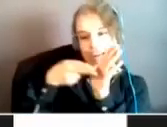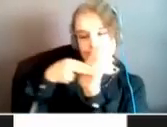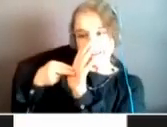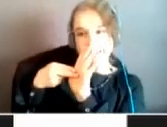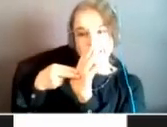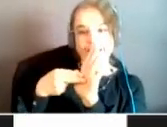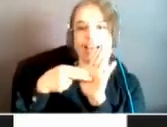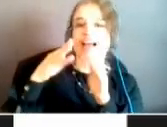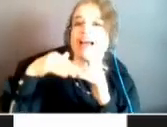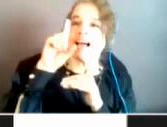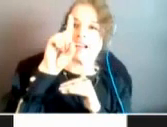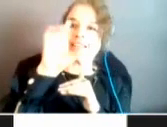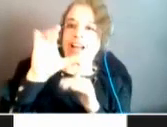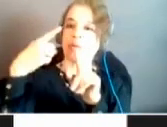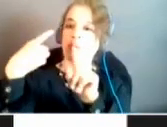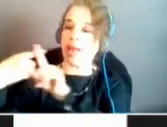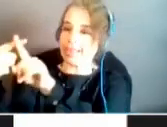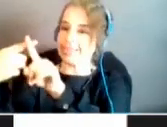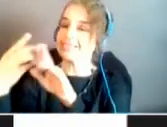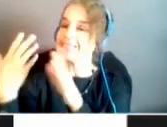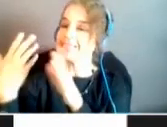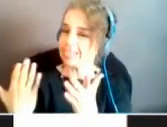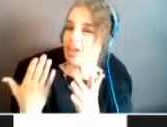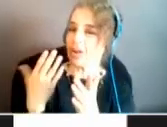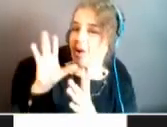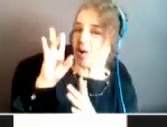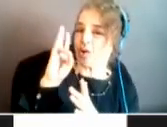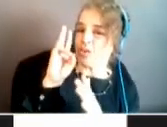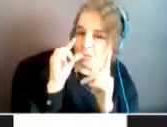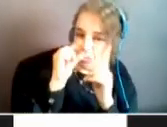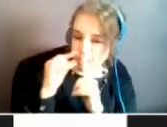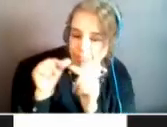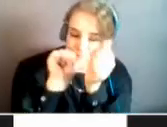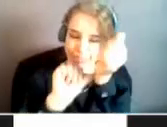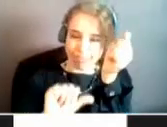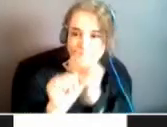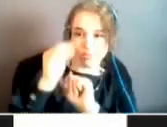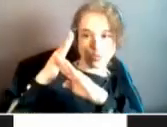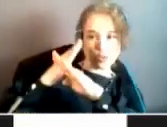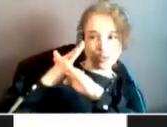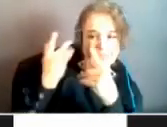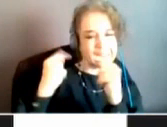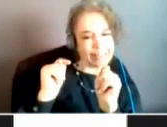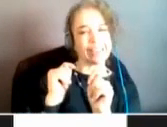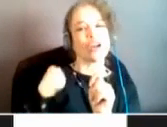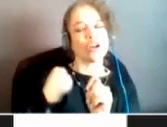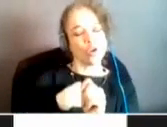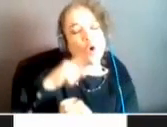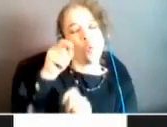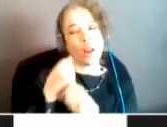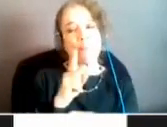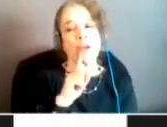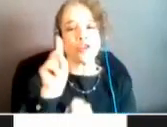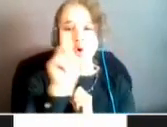which is the 100 plus. So, you know, in terms of suicide prevention efforts, we really need to make sure